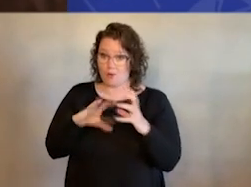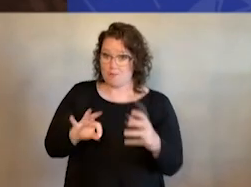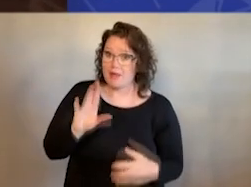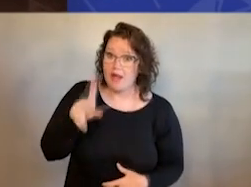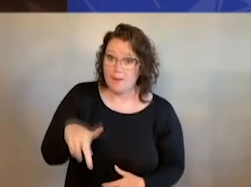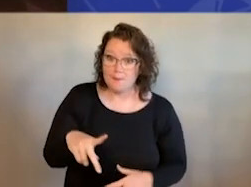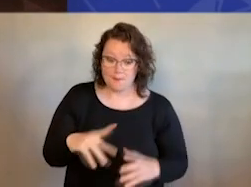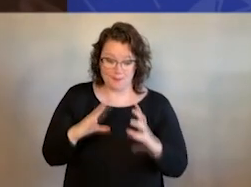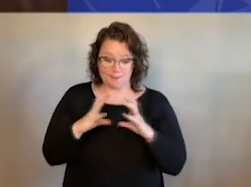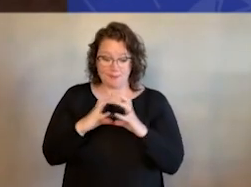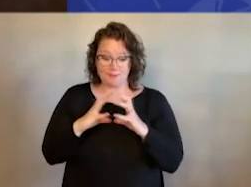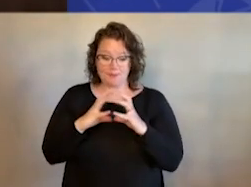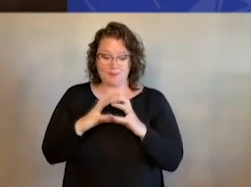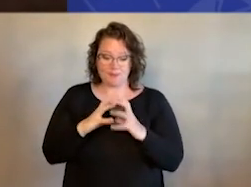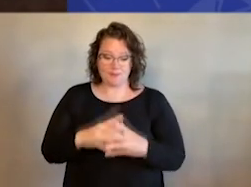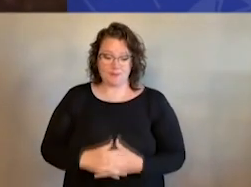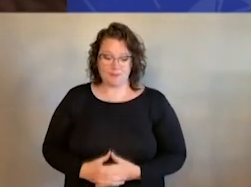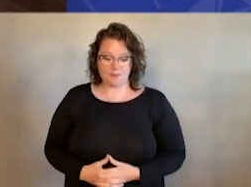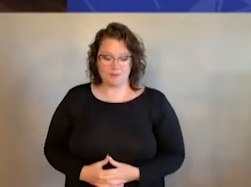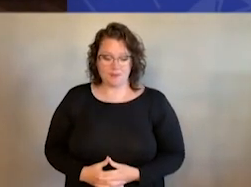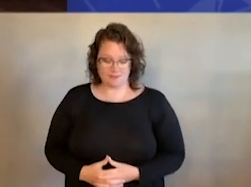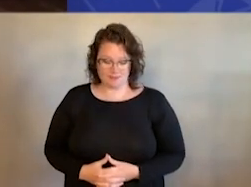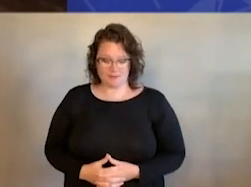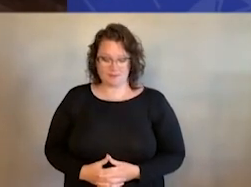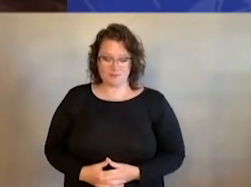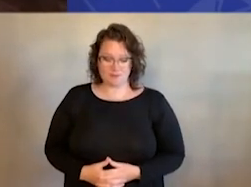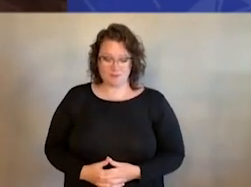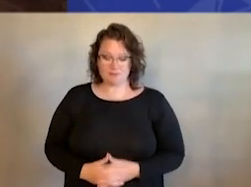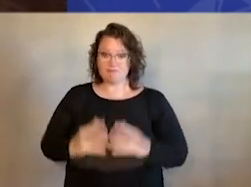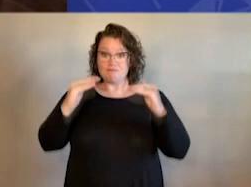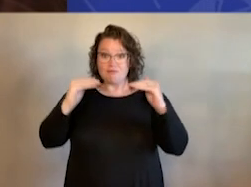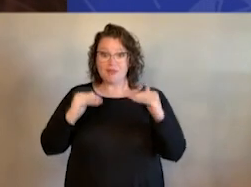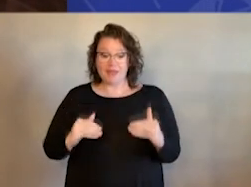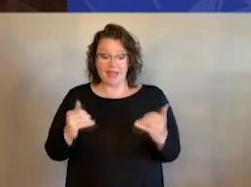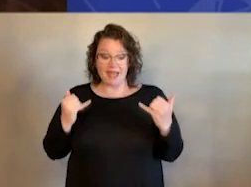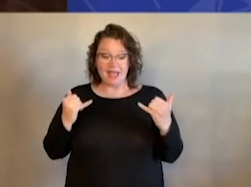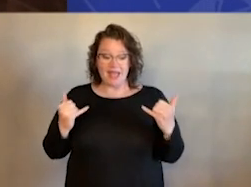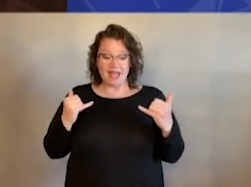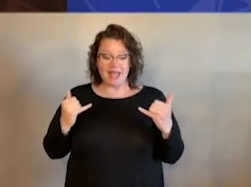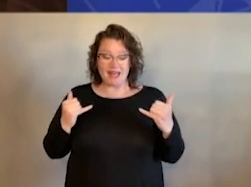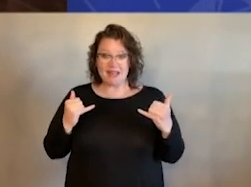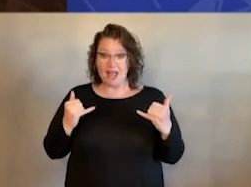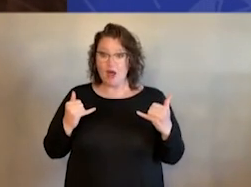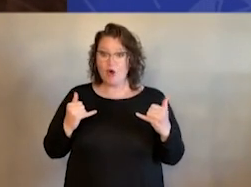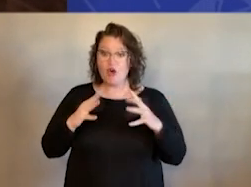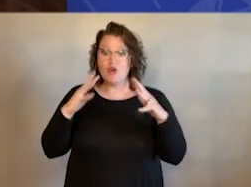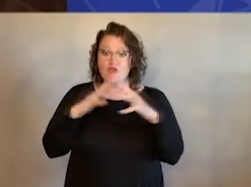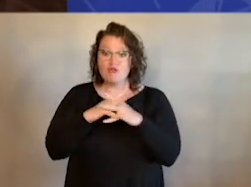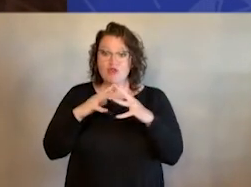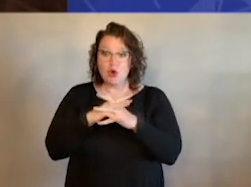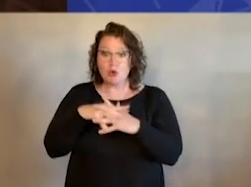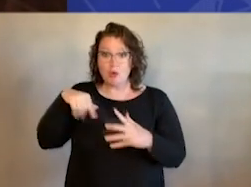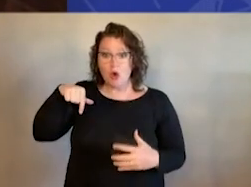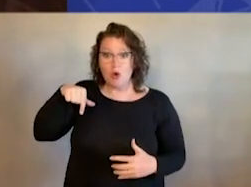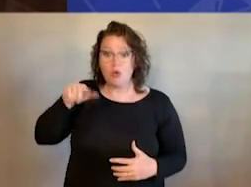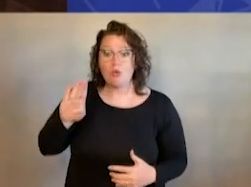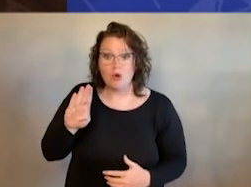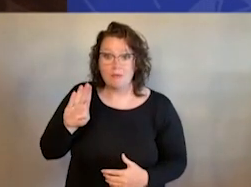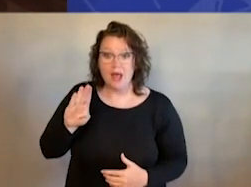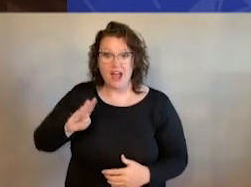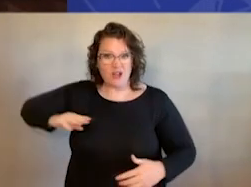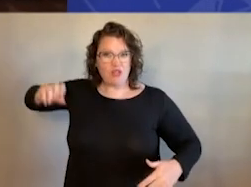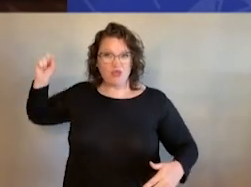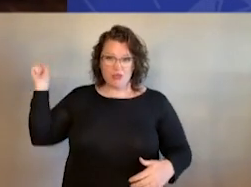feel the ball, feel the ball. And then let's be that quarterback and drop back